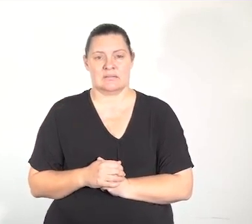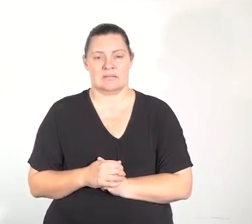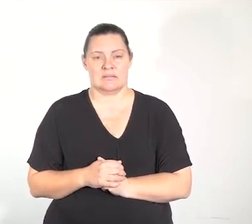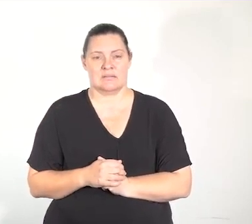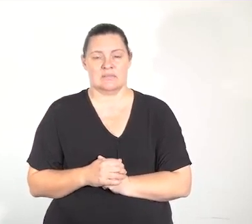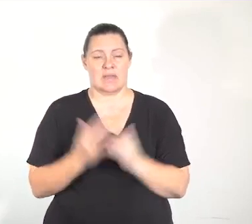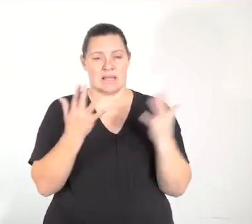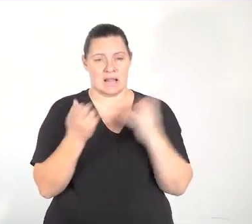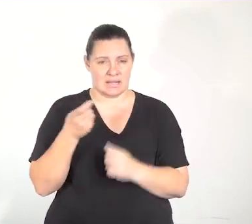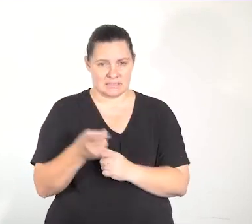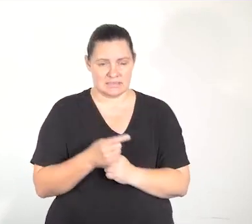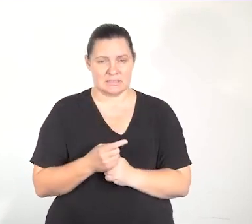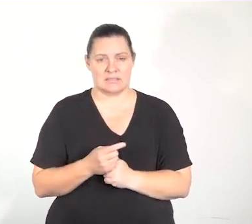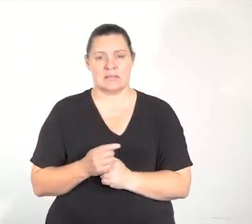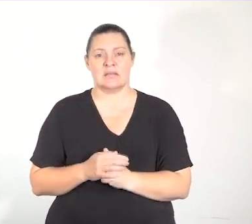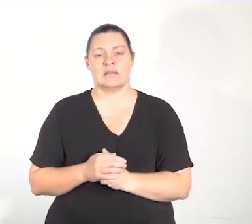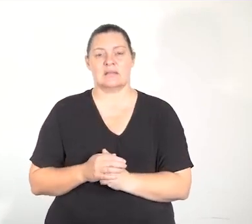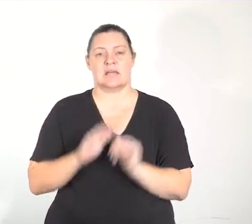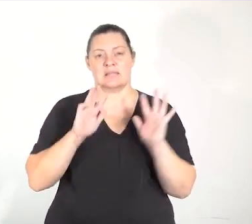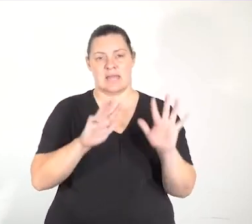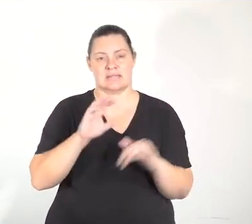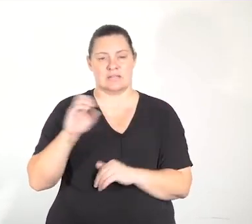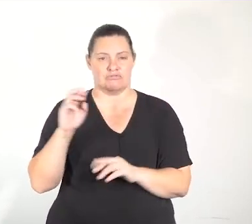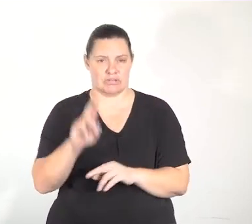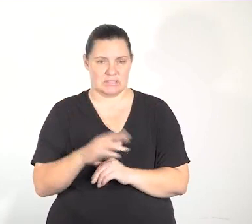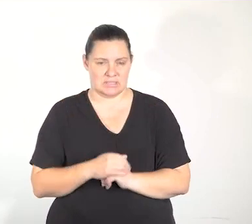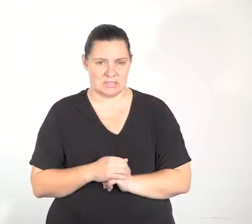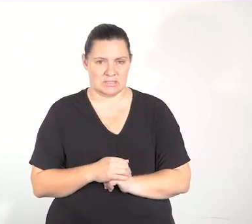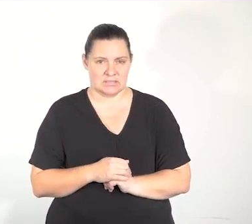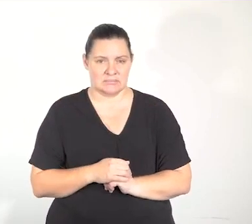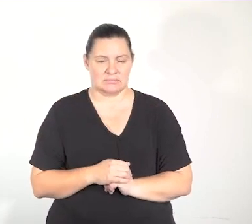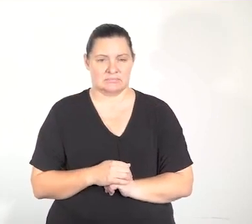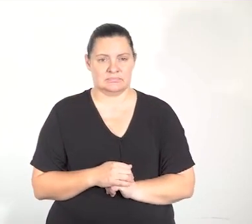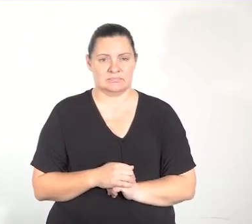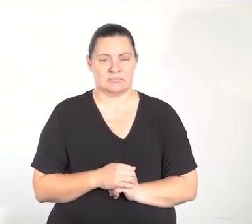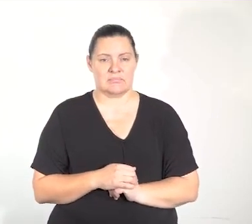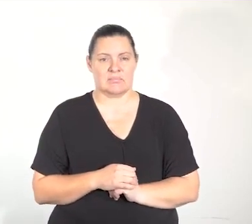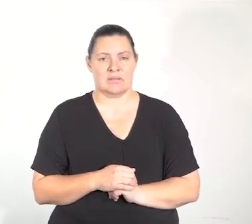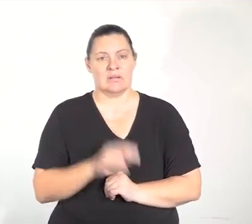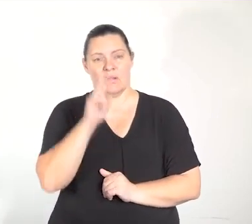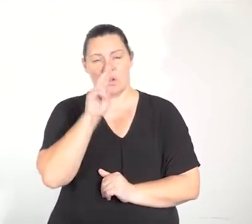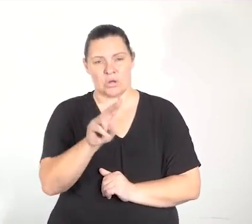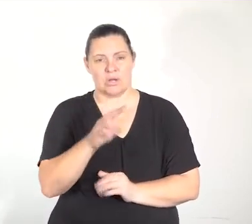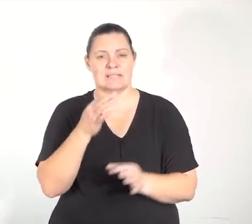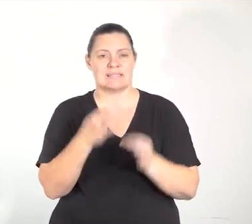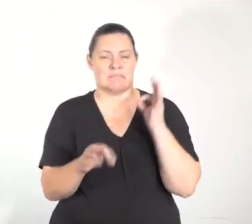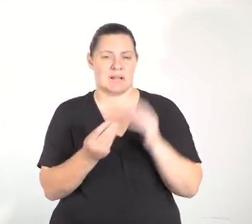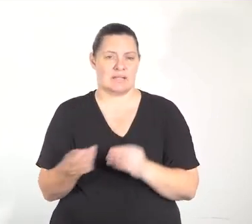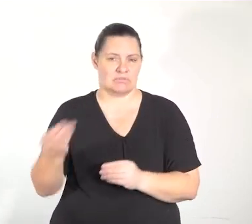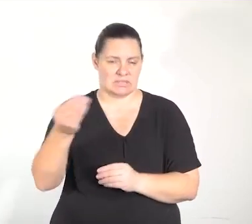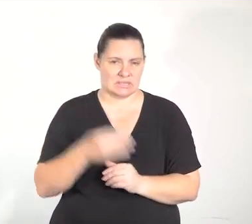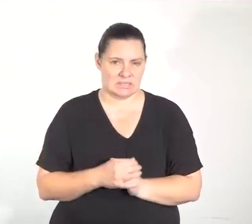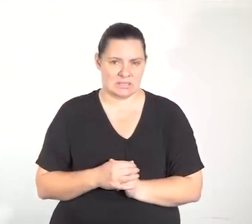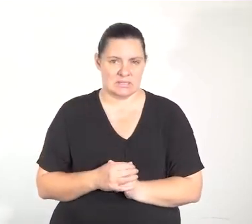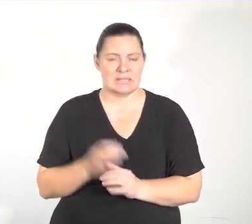yes, if you've already calculated that, well done, it is 900 rands. Let's move on. Let's now look at simple